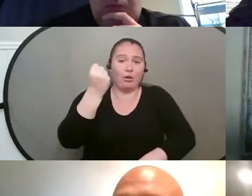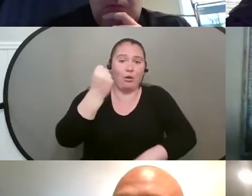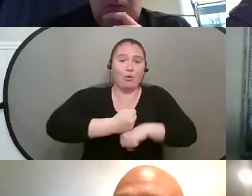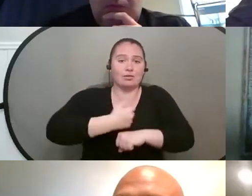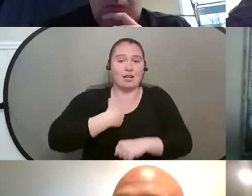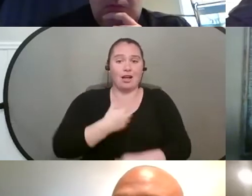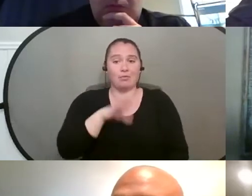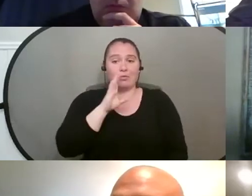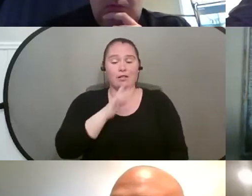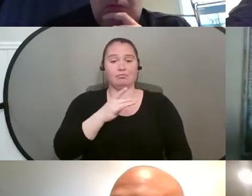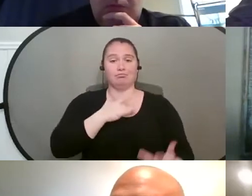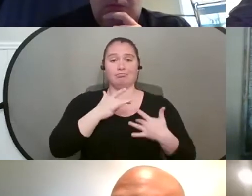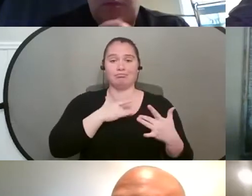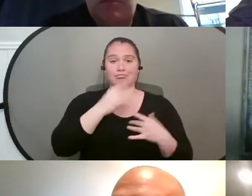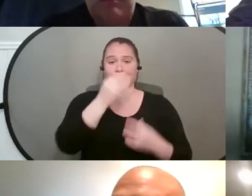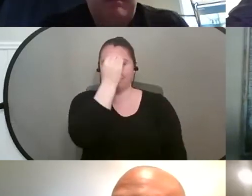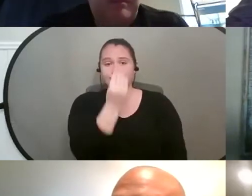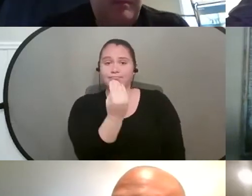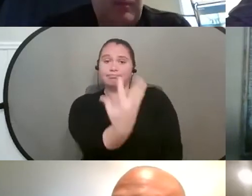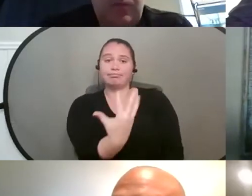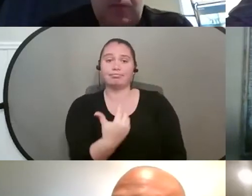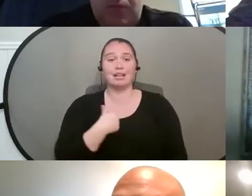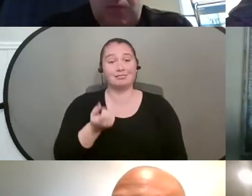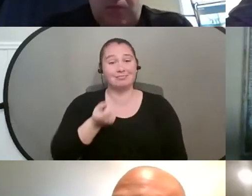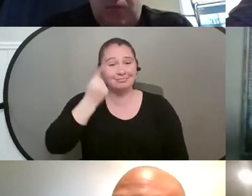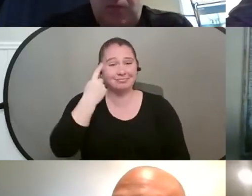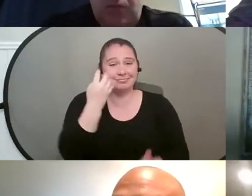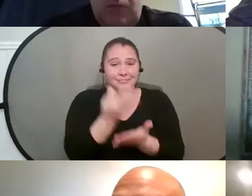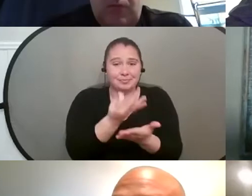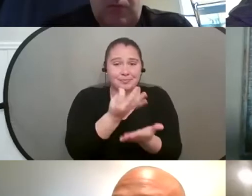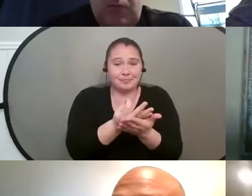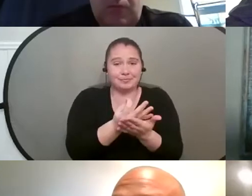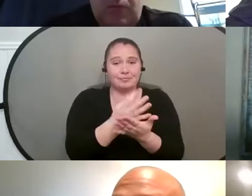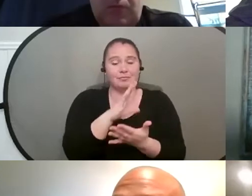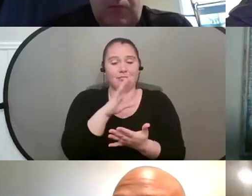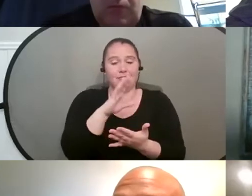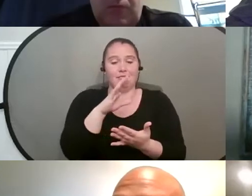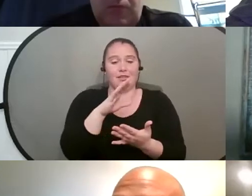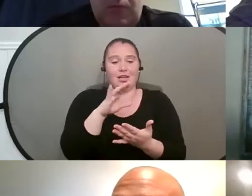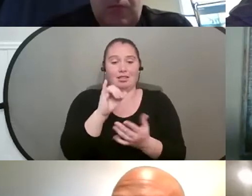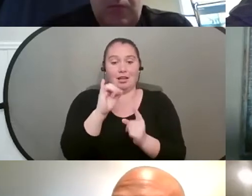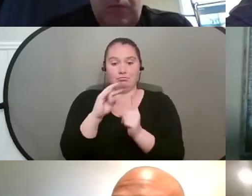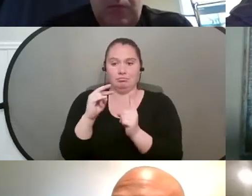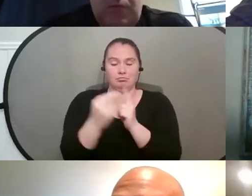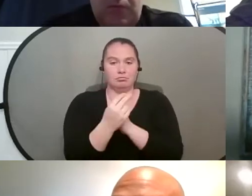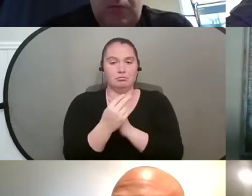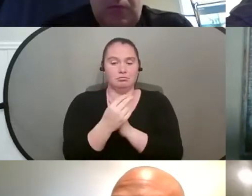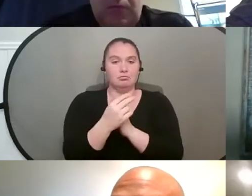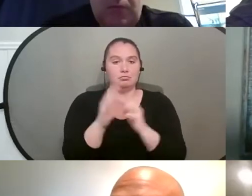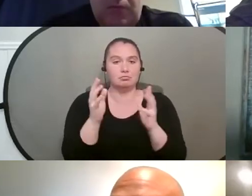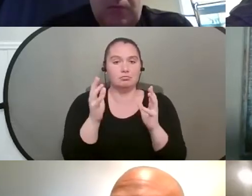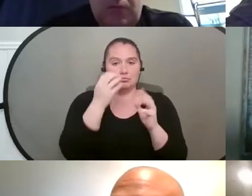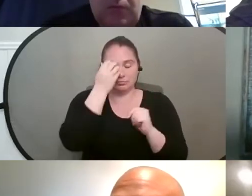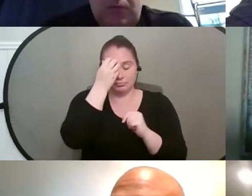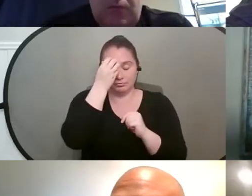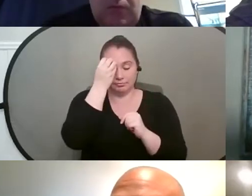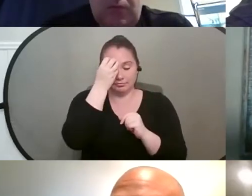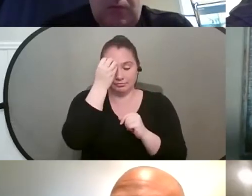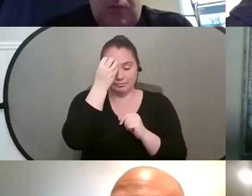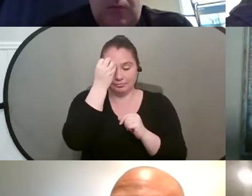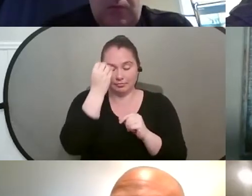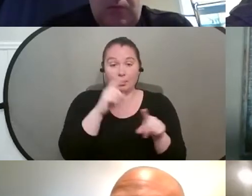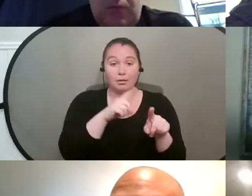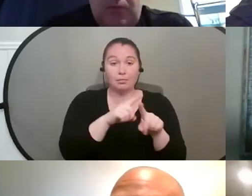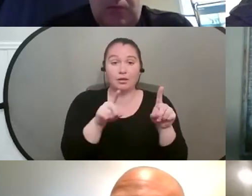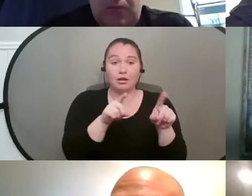voiced my concern, even though I do understand the financial and analytical side of it. I just, but then also seeing those